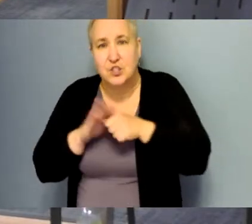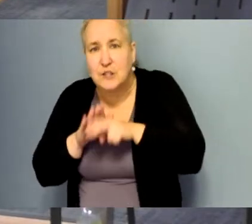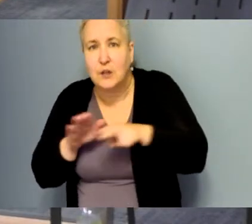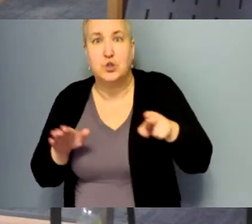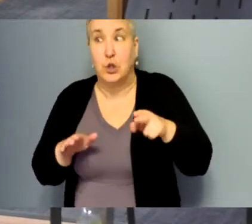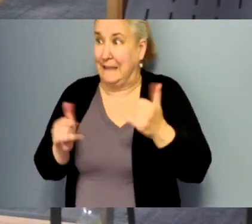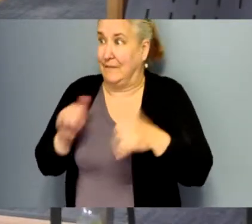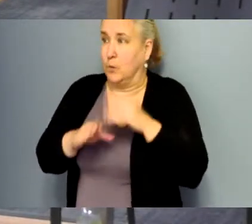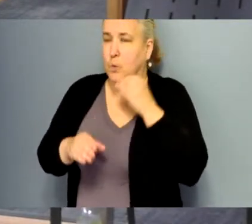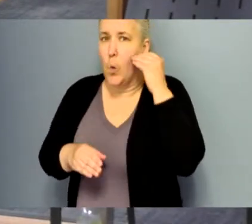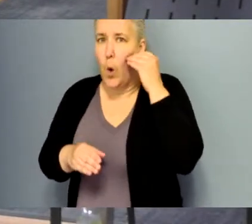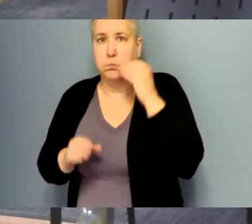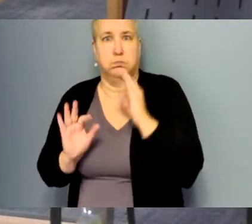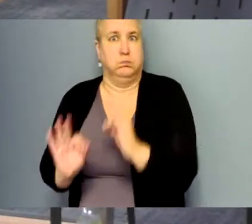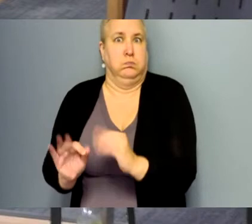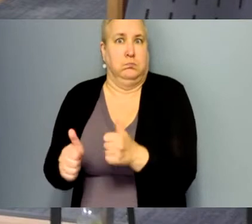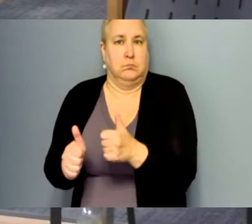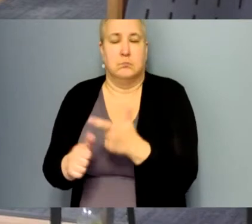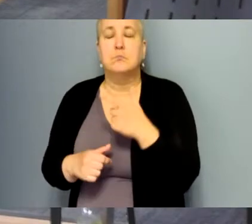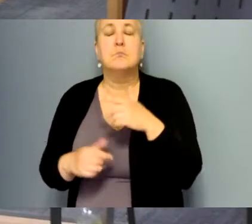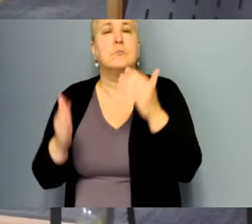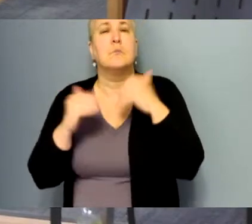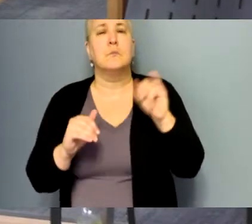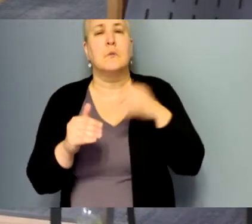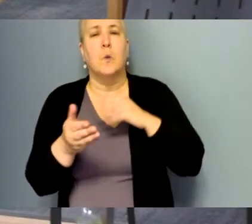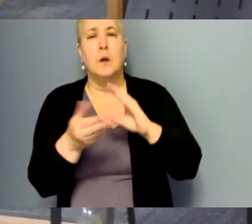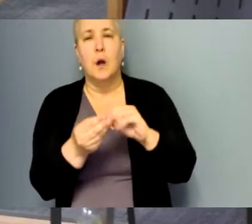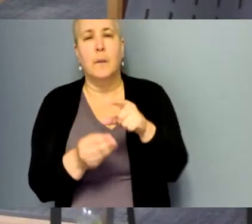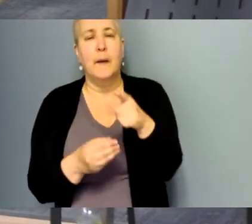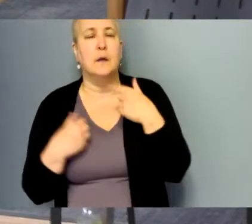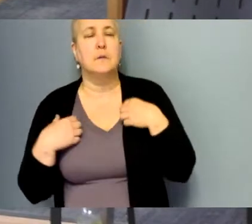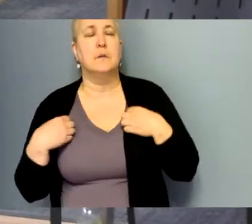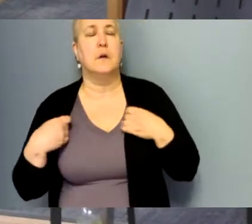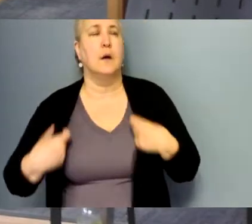I do want to just comment on, you mentioned